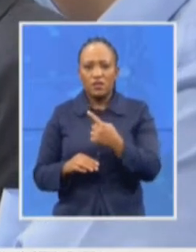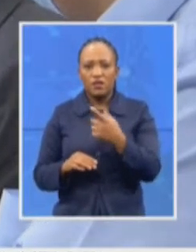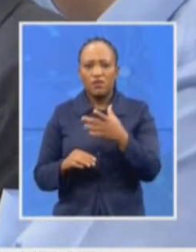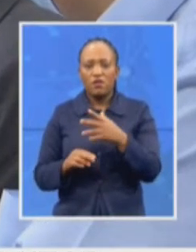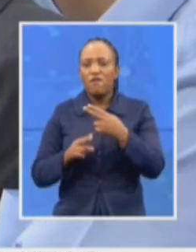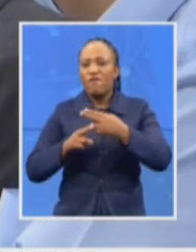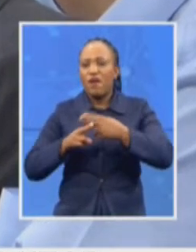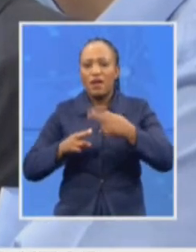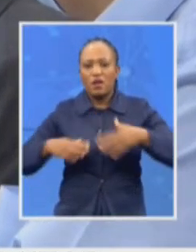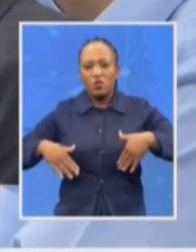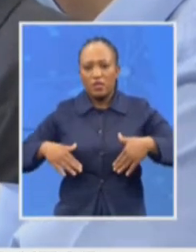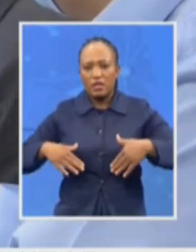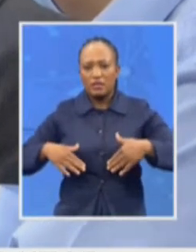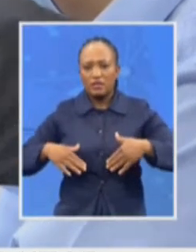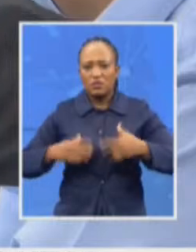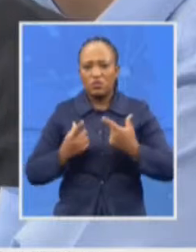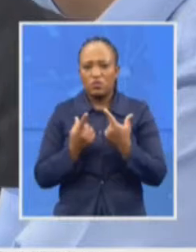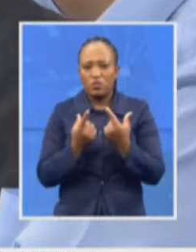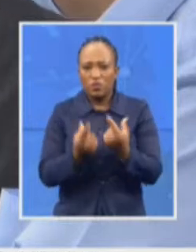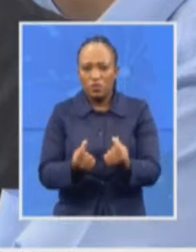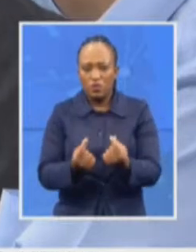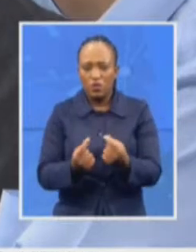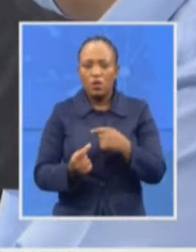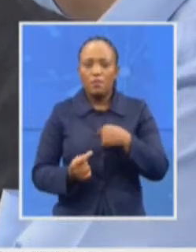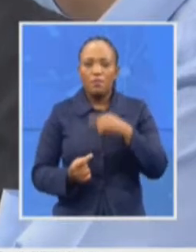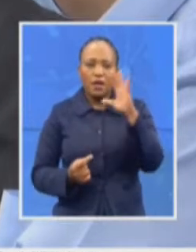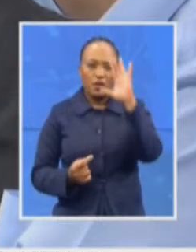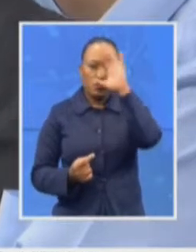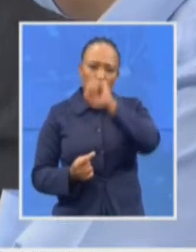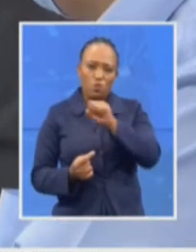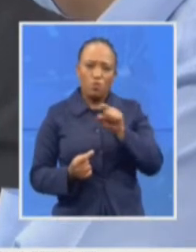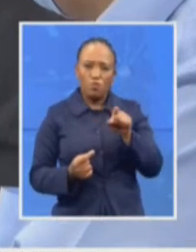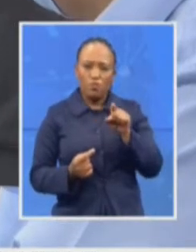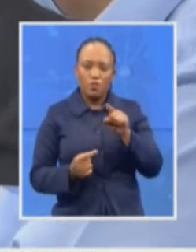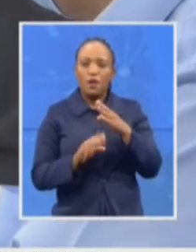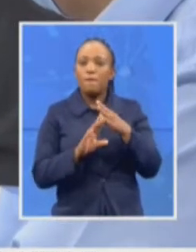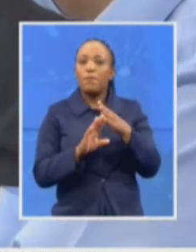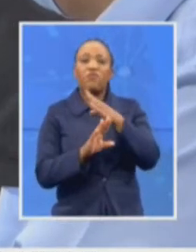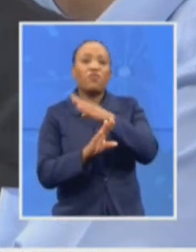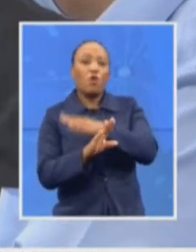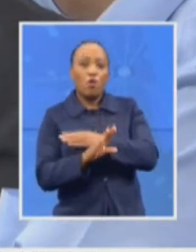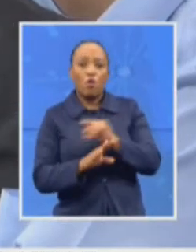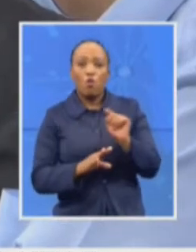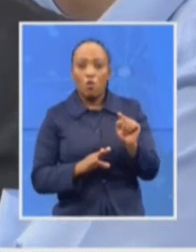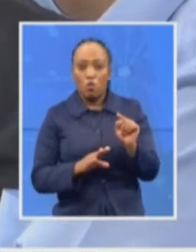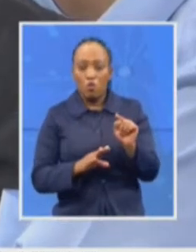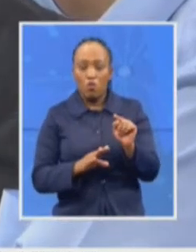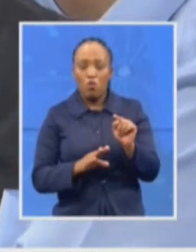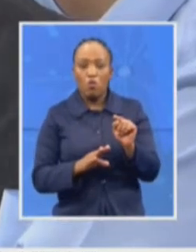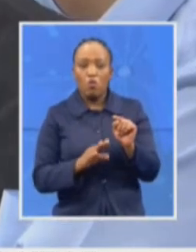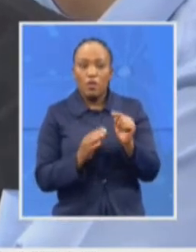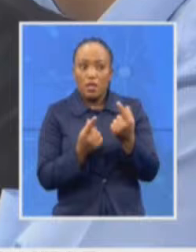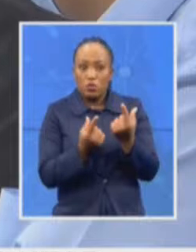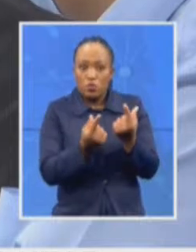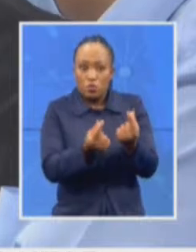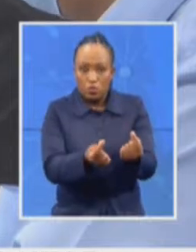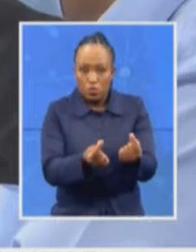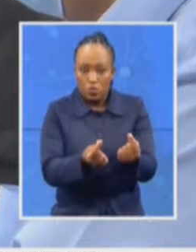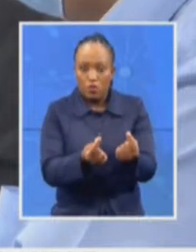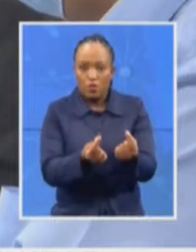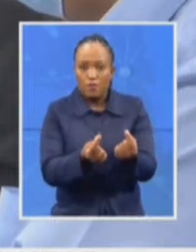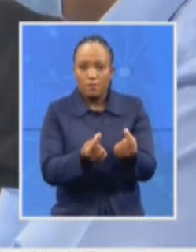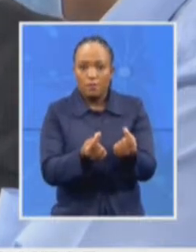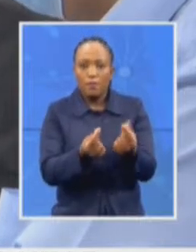that, it's of effect. So before it could be discharged, yes, you'll see